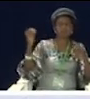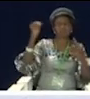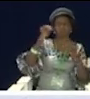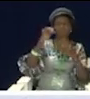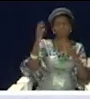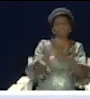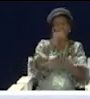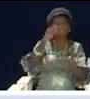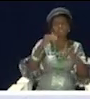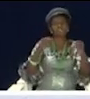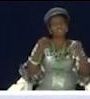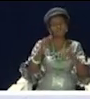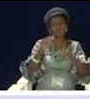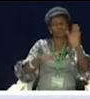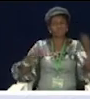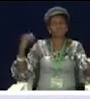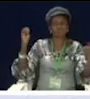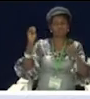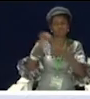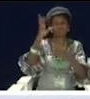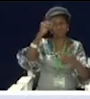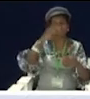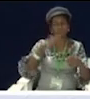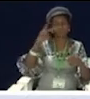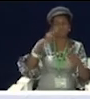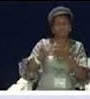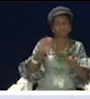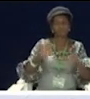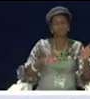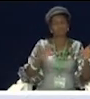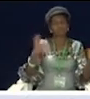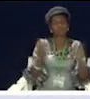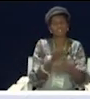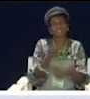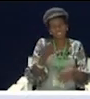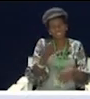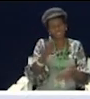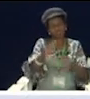and see him in action. Take a little step of faith